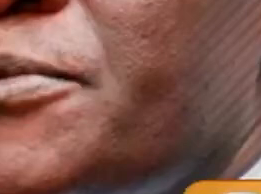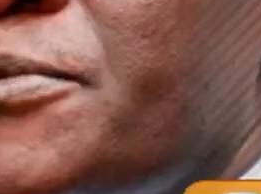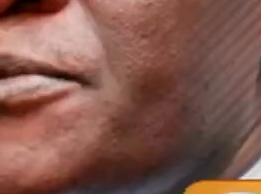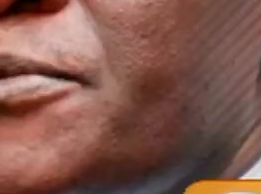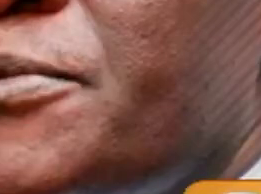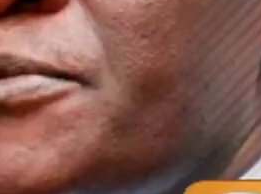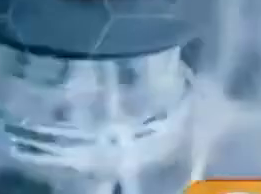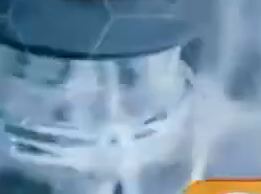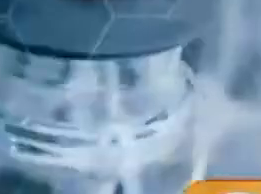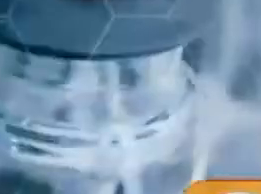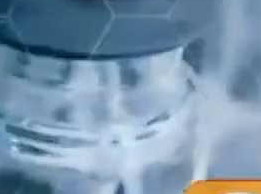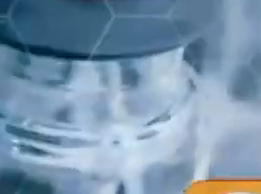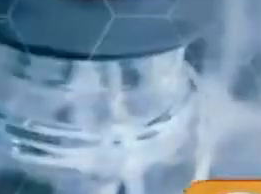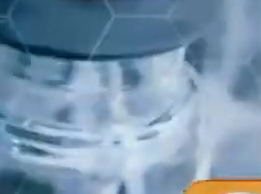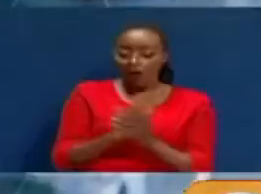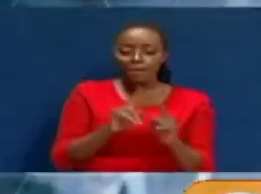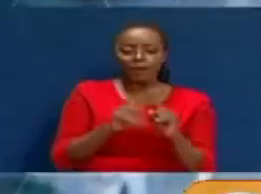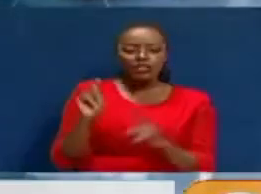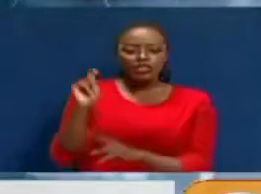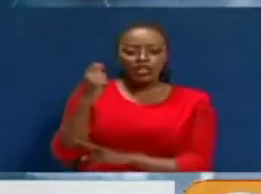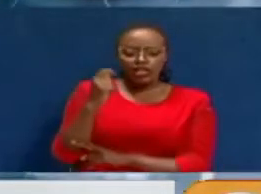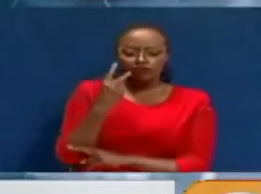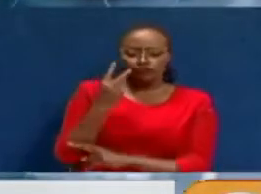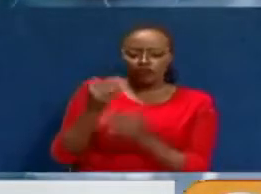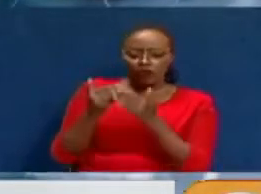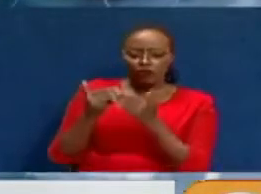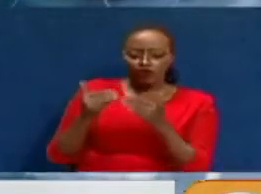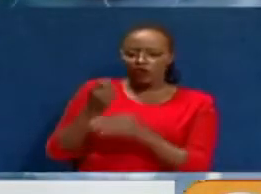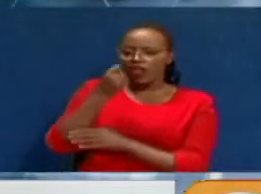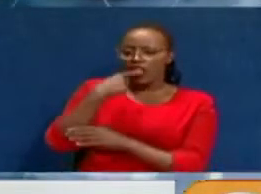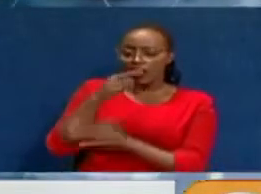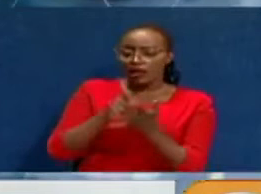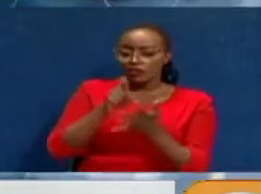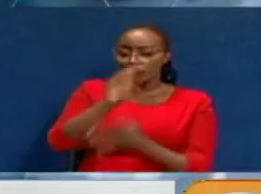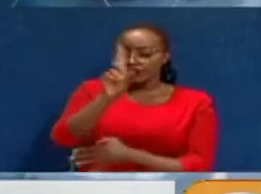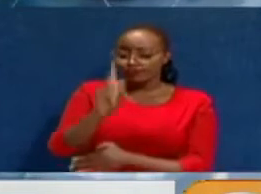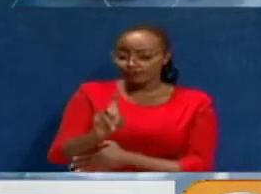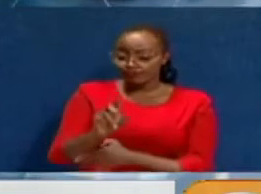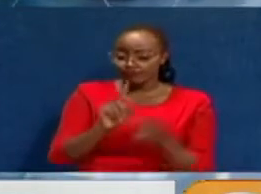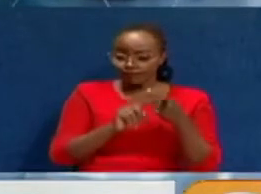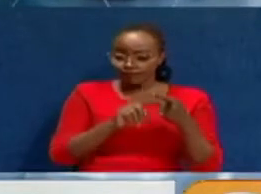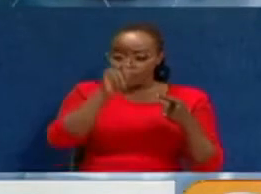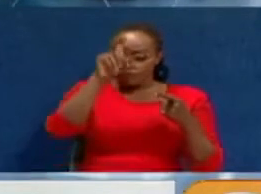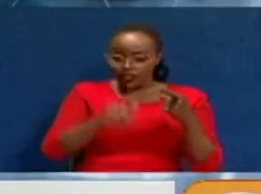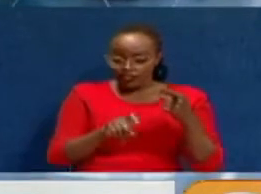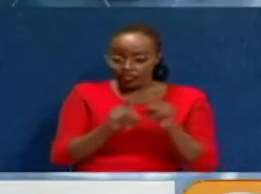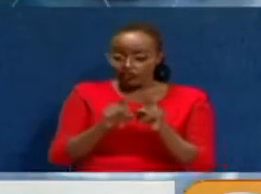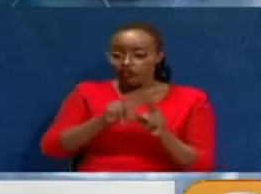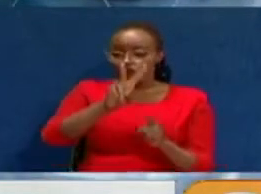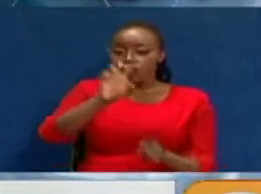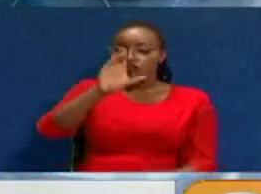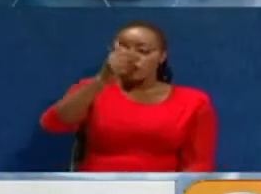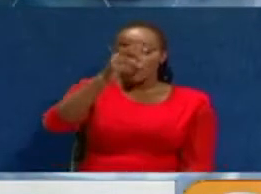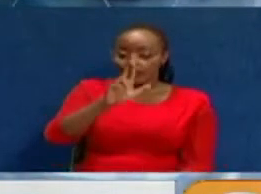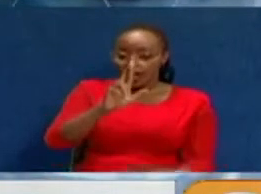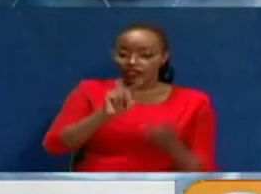and efficacy levels," end of quote. But what is Kenya considering before a vaccine is purchased? It must first be a vector carrier-based